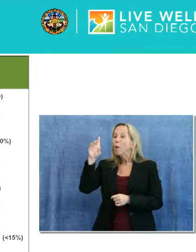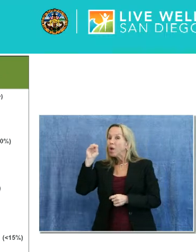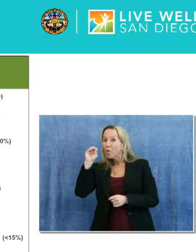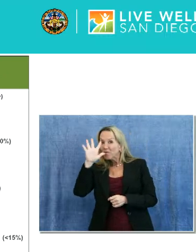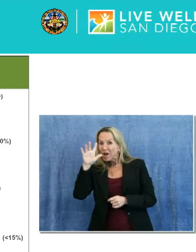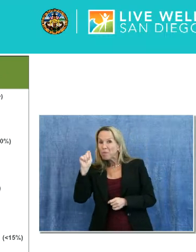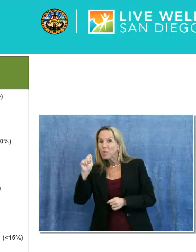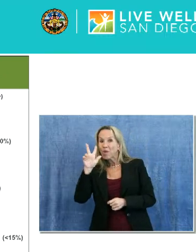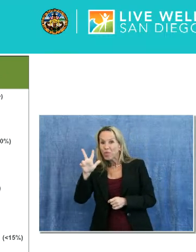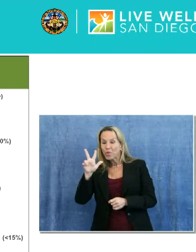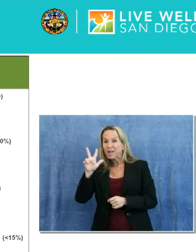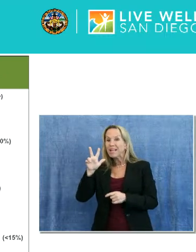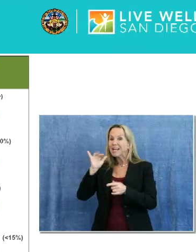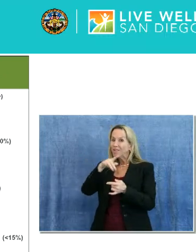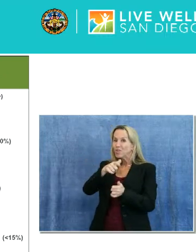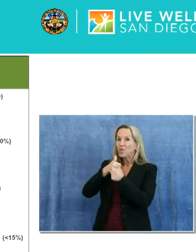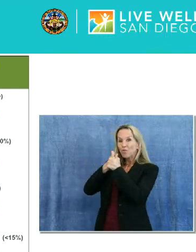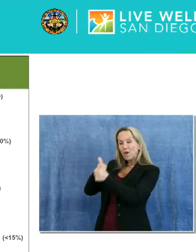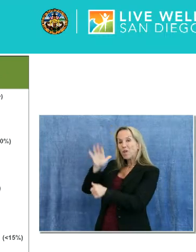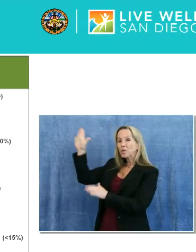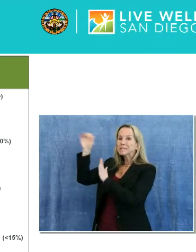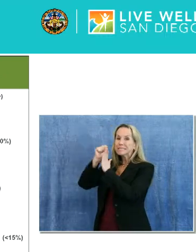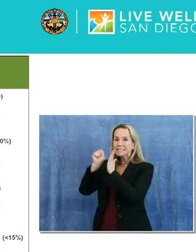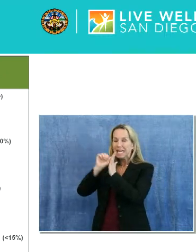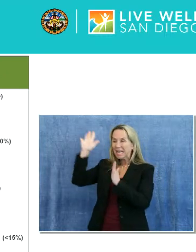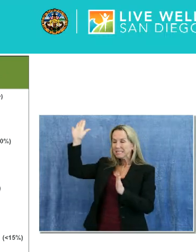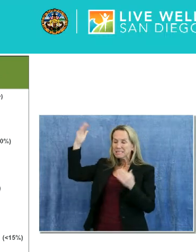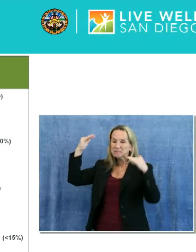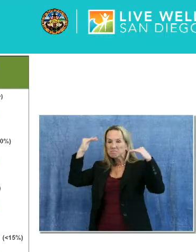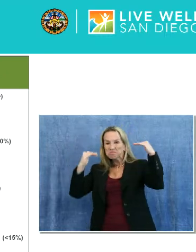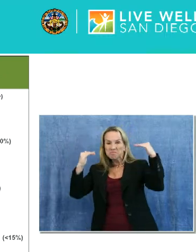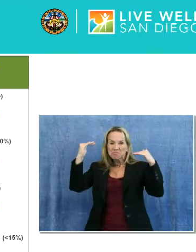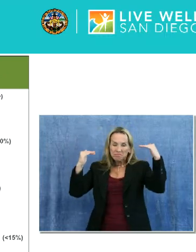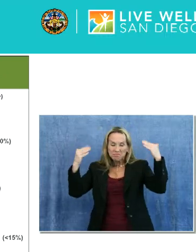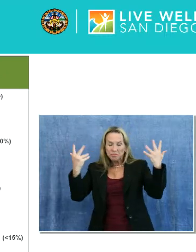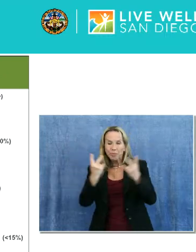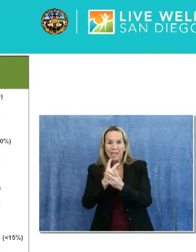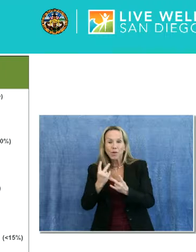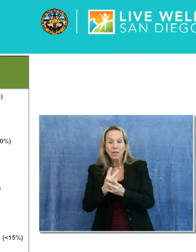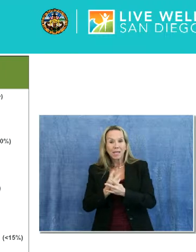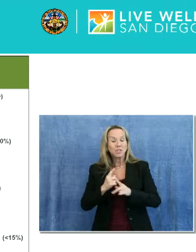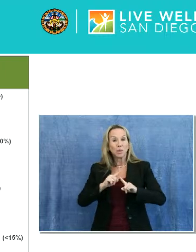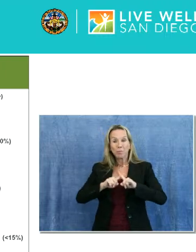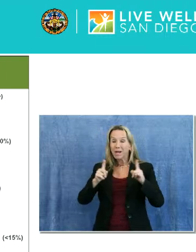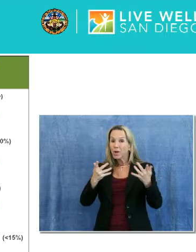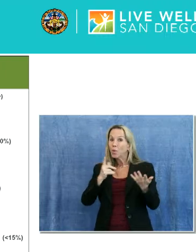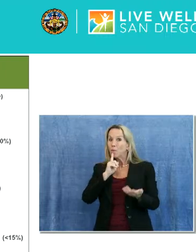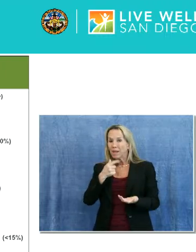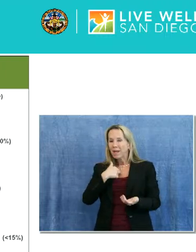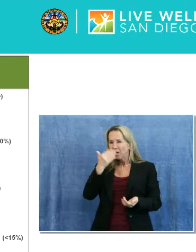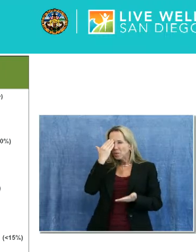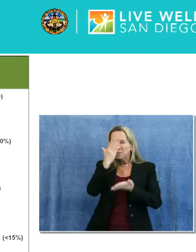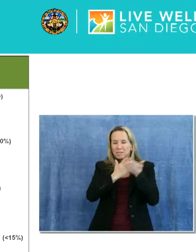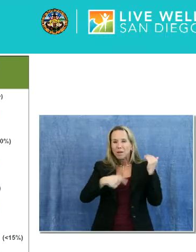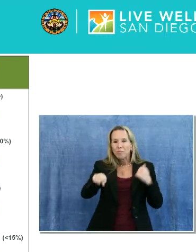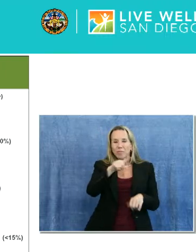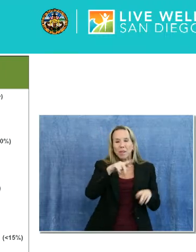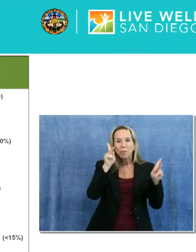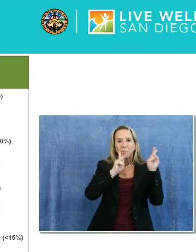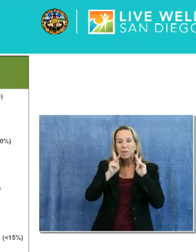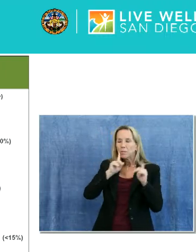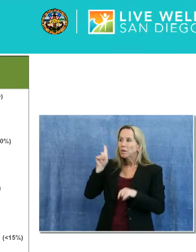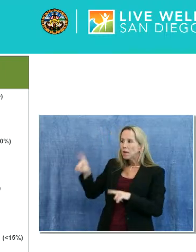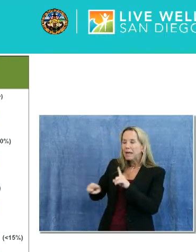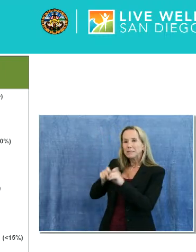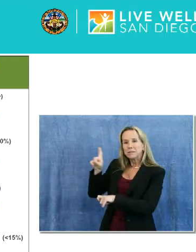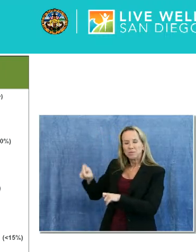105.3 based on the state's calculation. And the question I know that people consistently